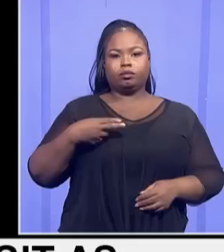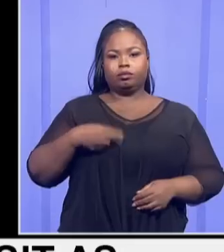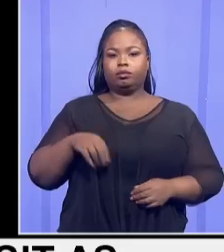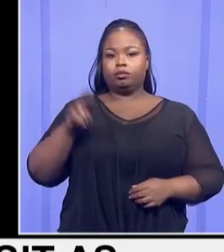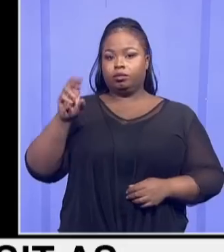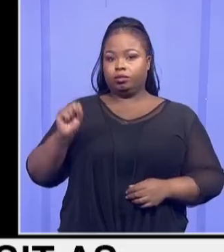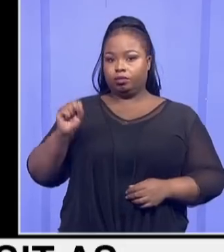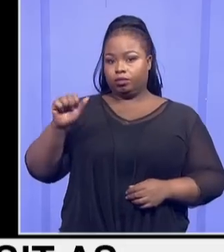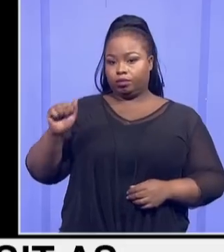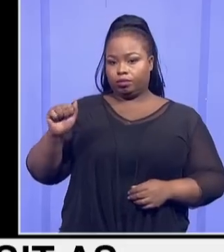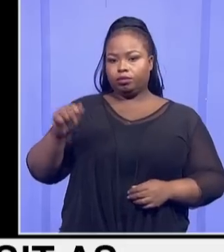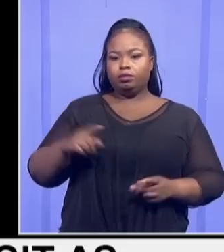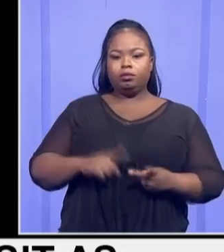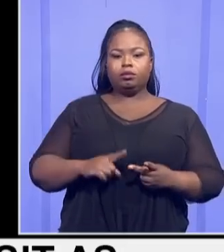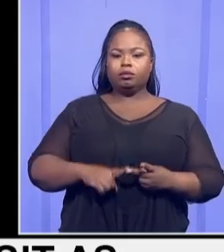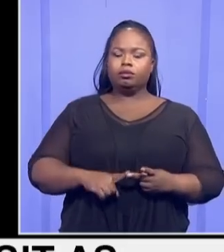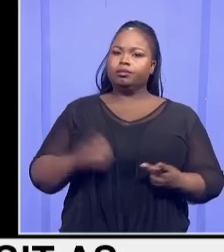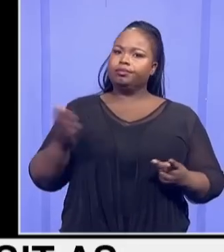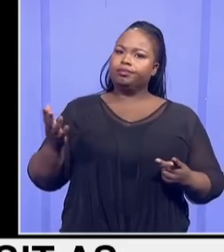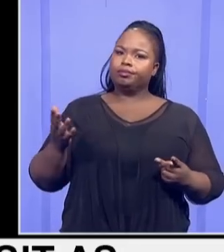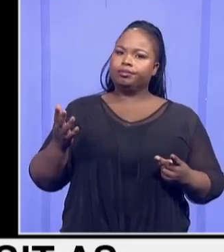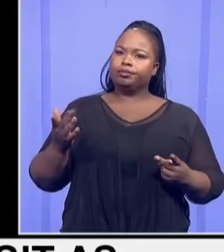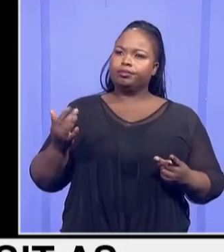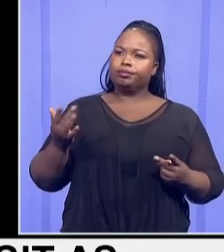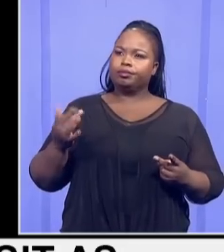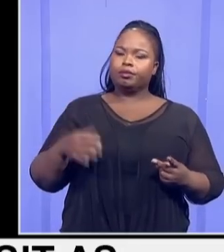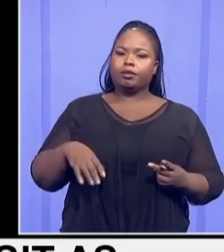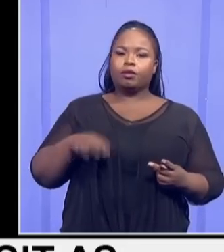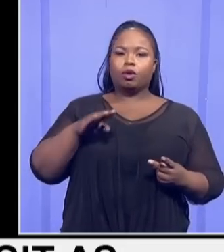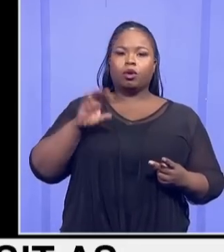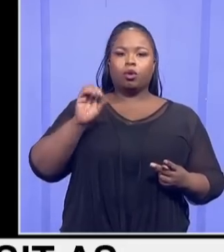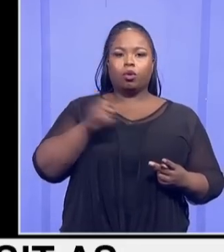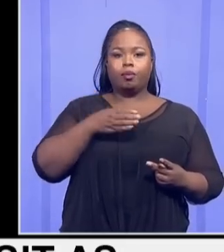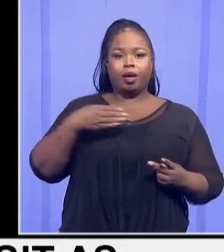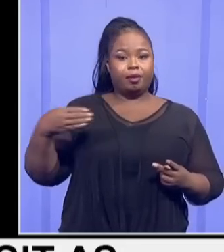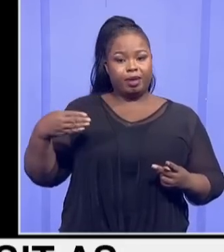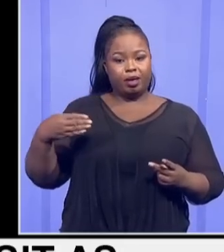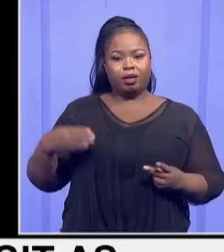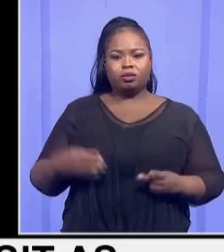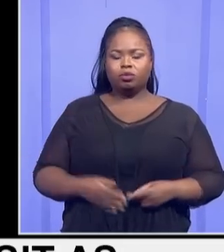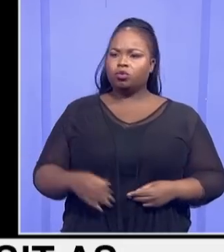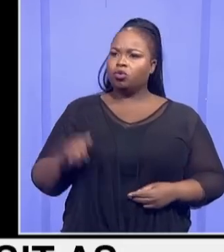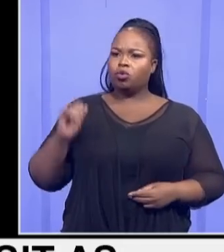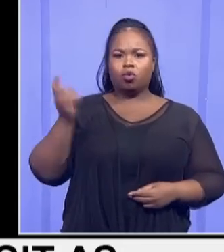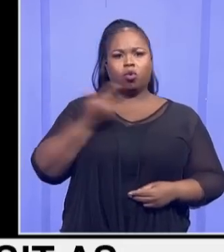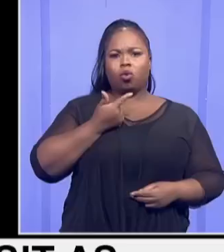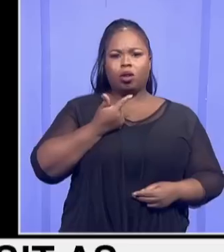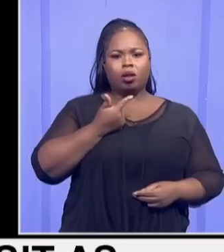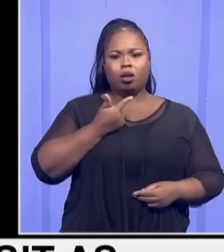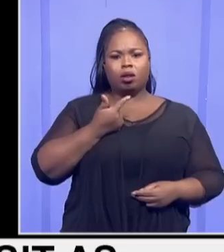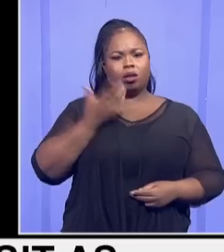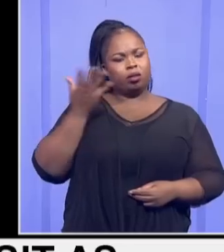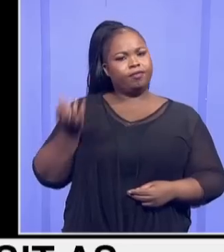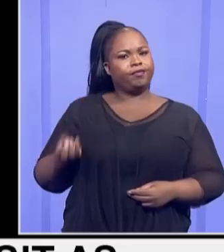and to some extent President Barack Obama all face